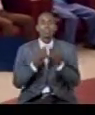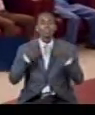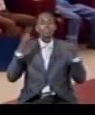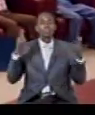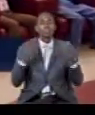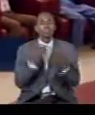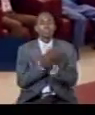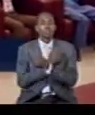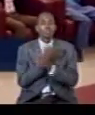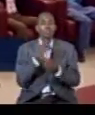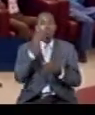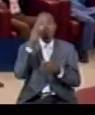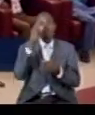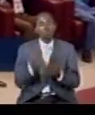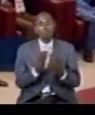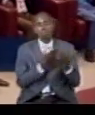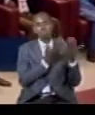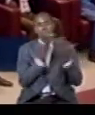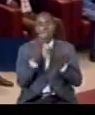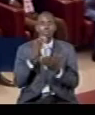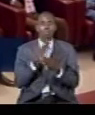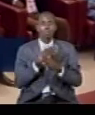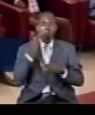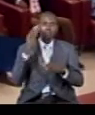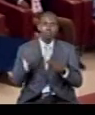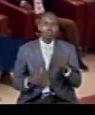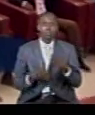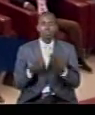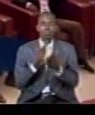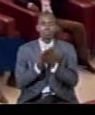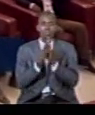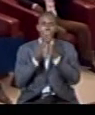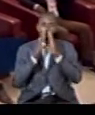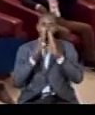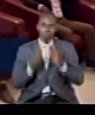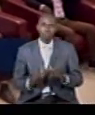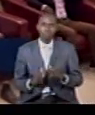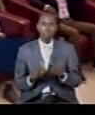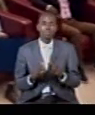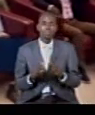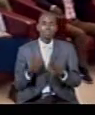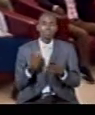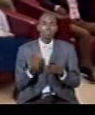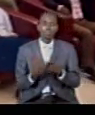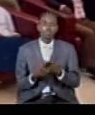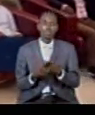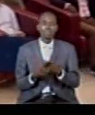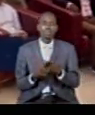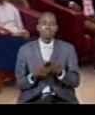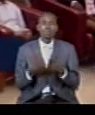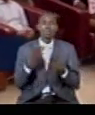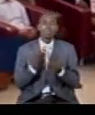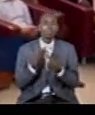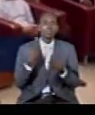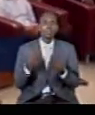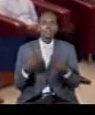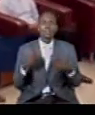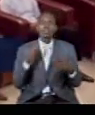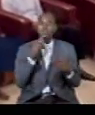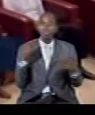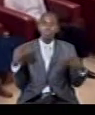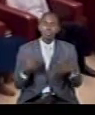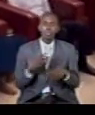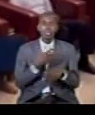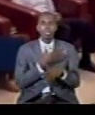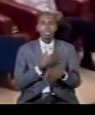brought an automatic peace to my former state of ill being and severe itching eyes that